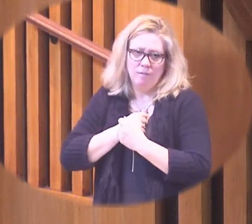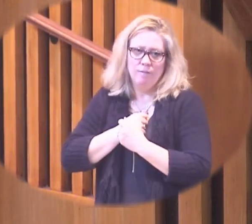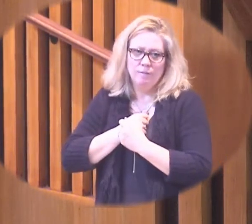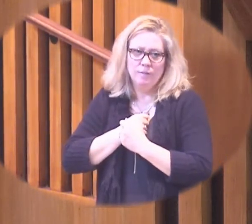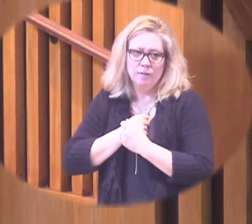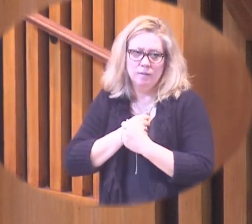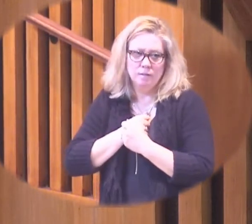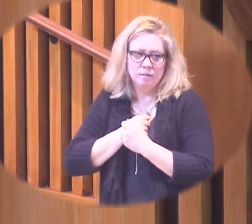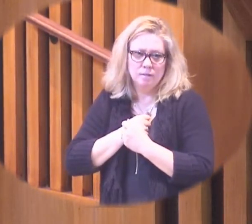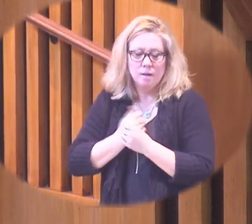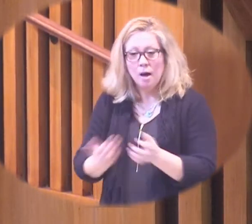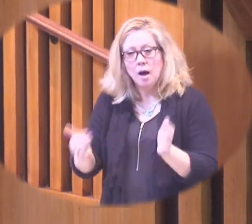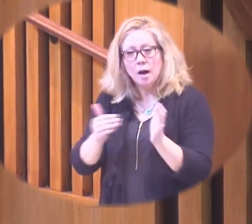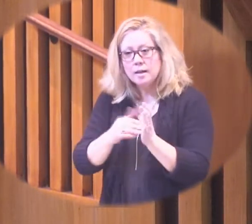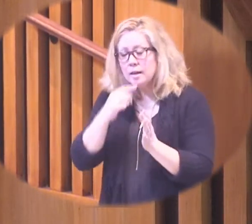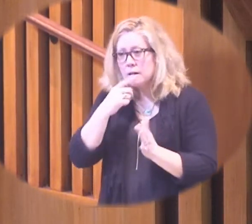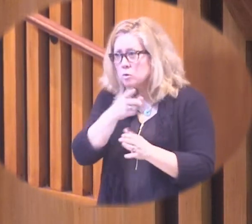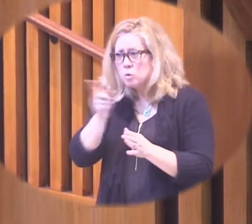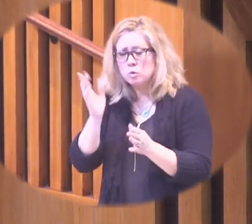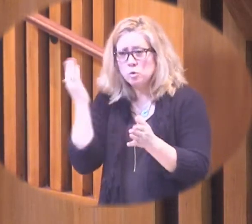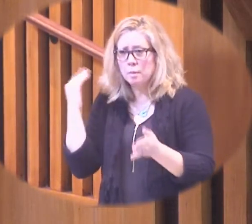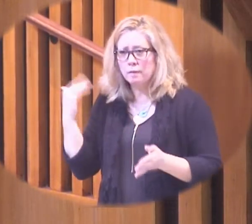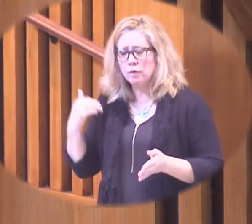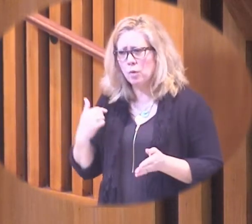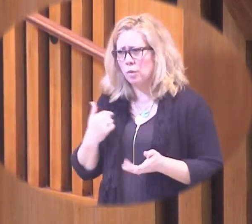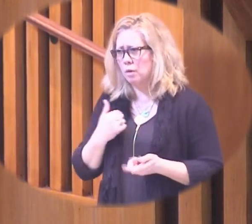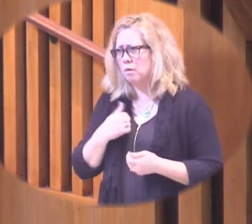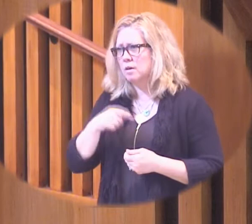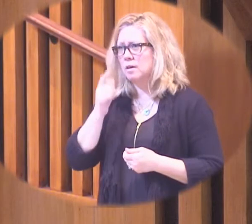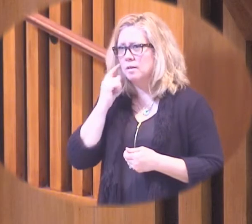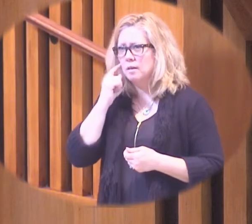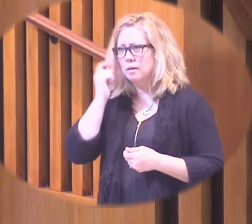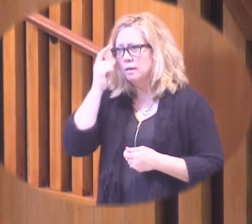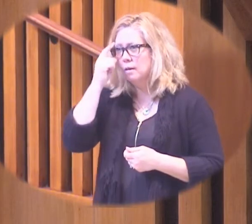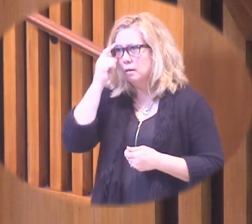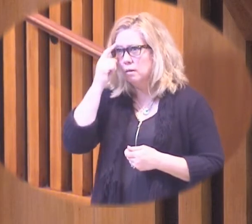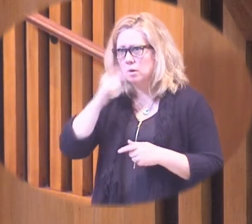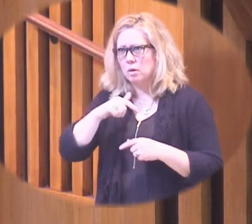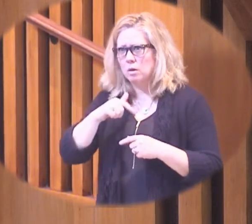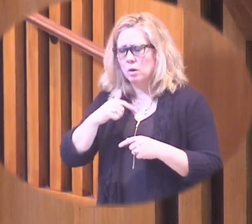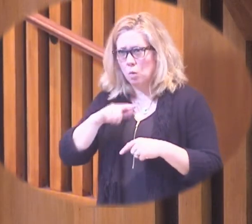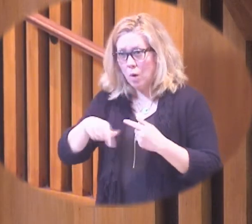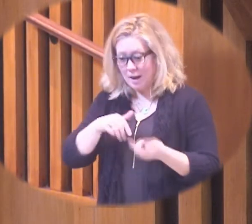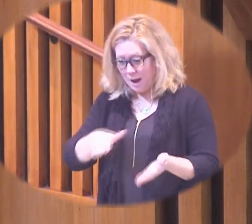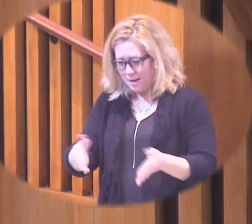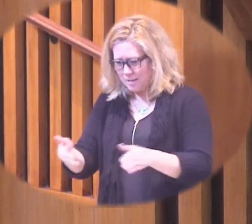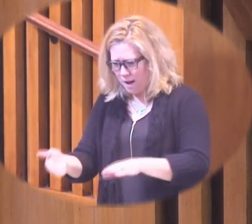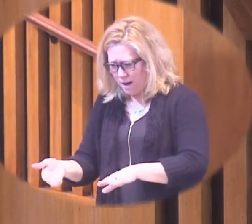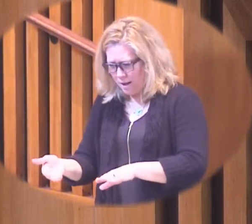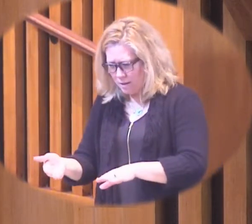Again, as I've mentioned before, you know, what is it that I take with me after I die?